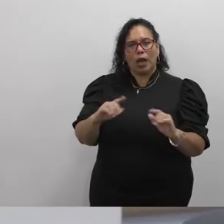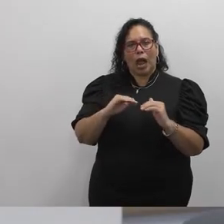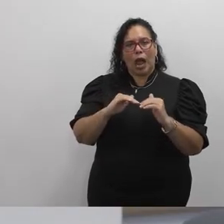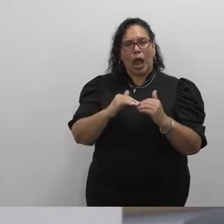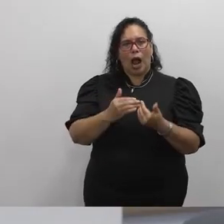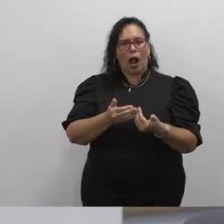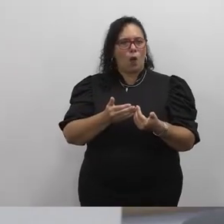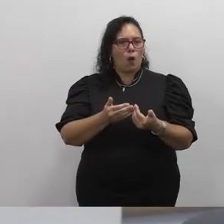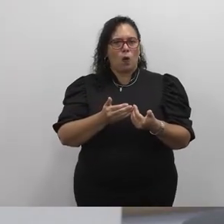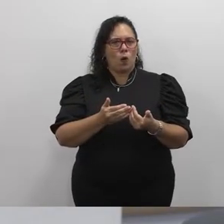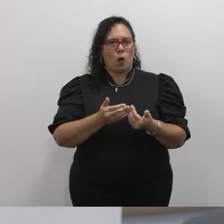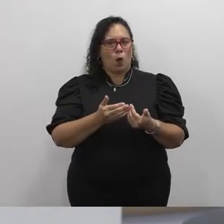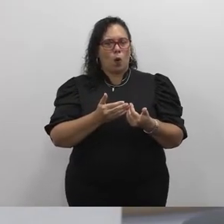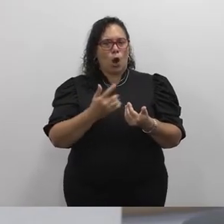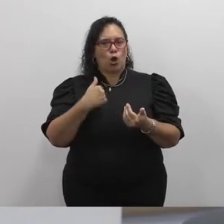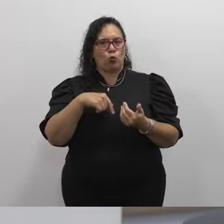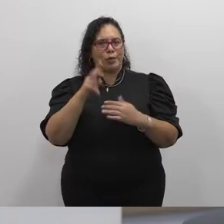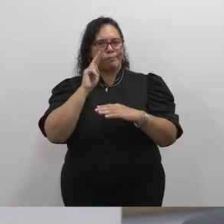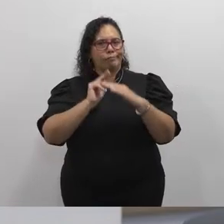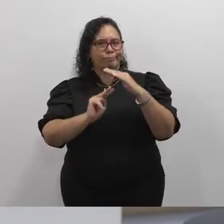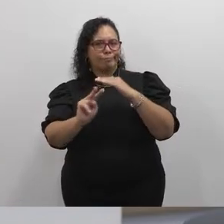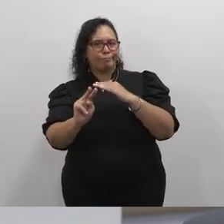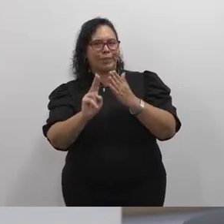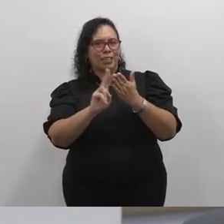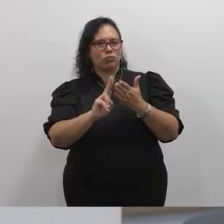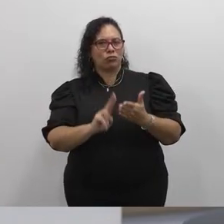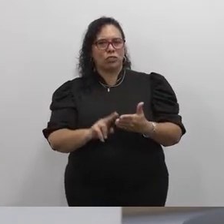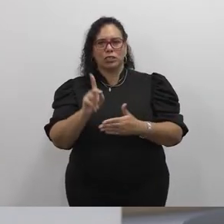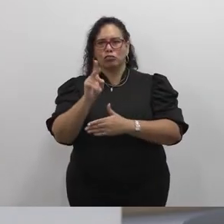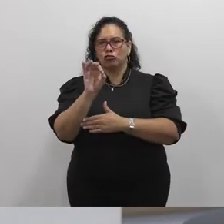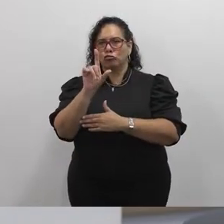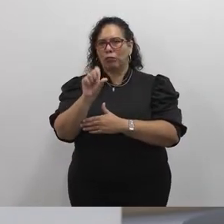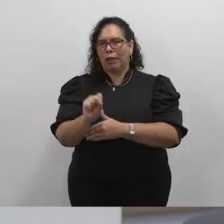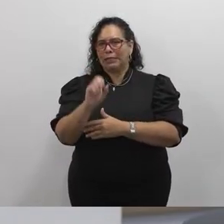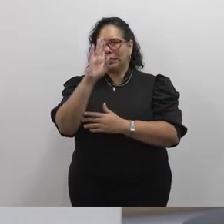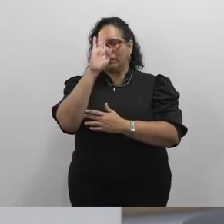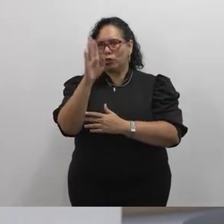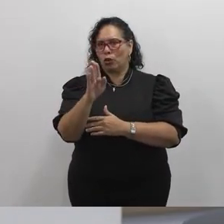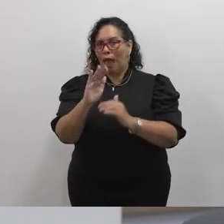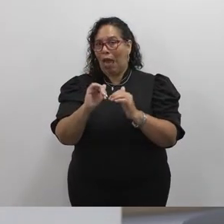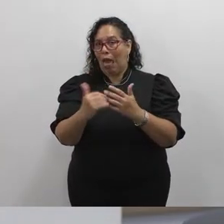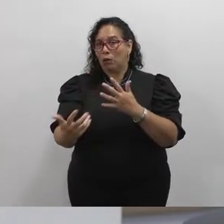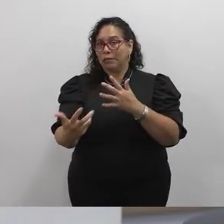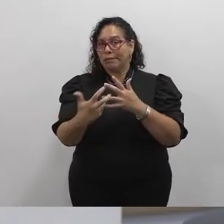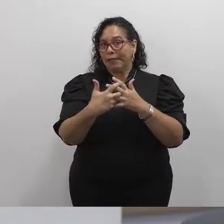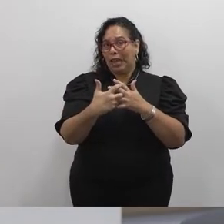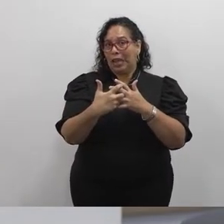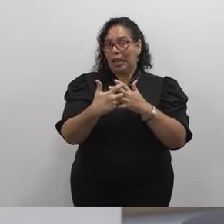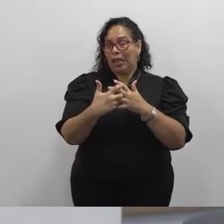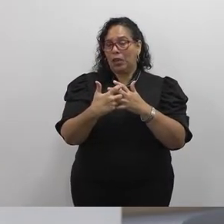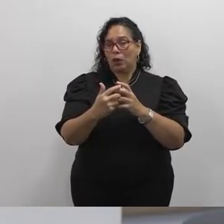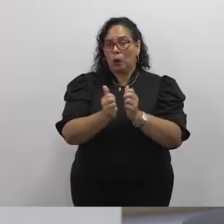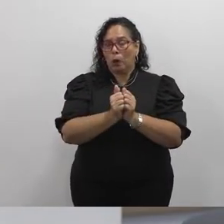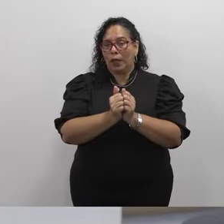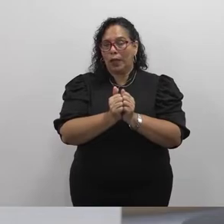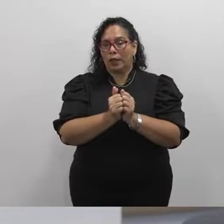we anticipating enrollment trends in the future, and how does that fit in with